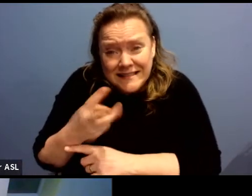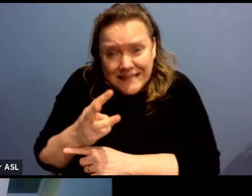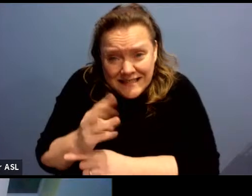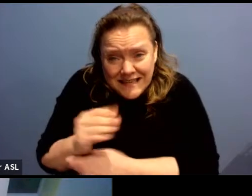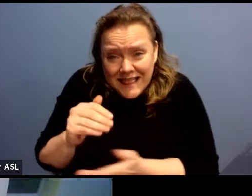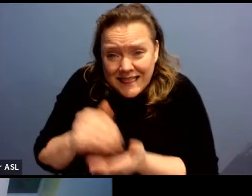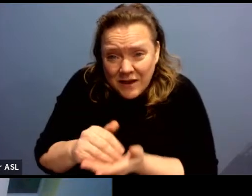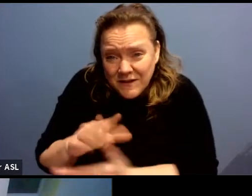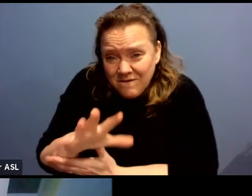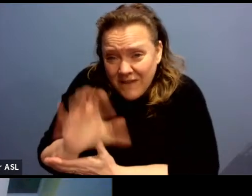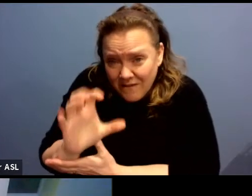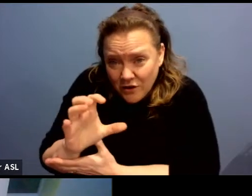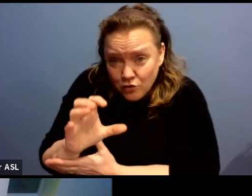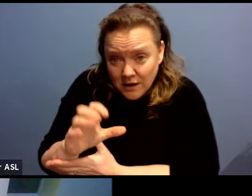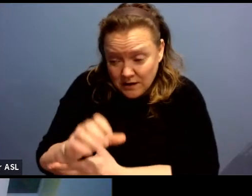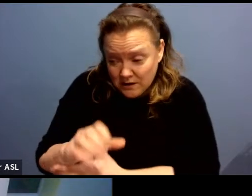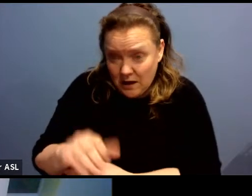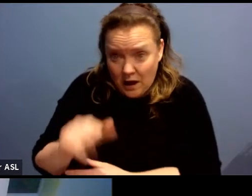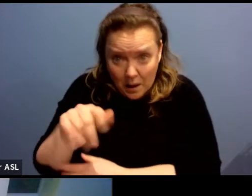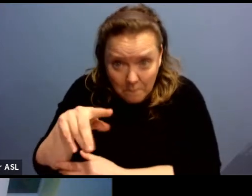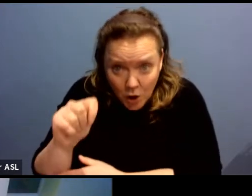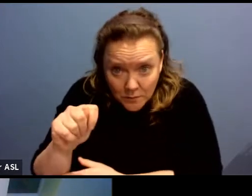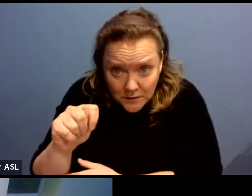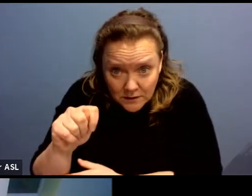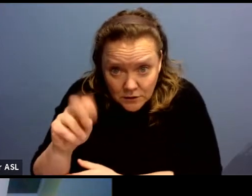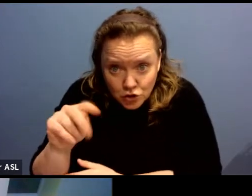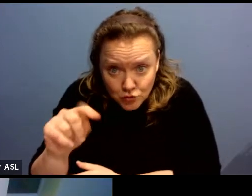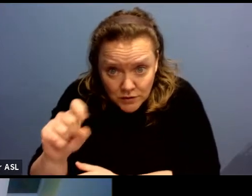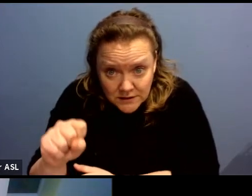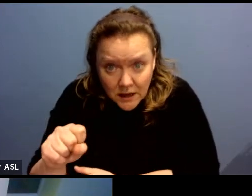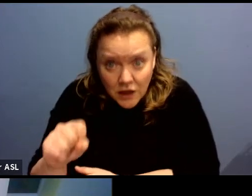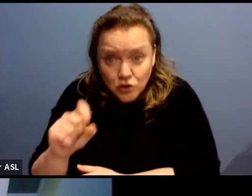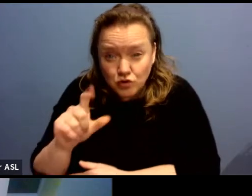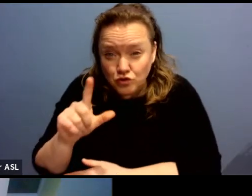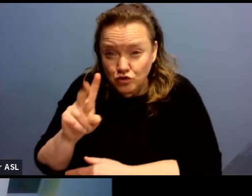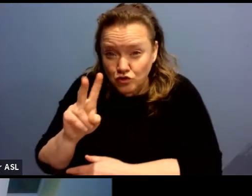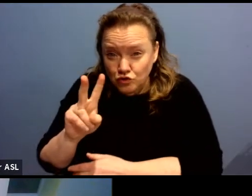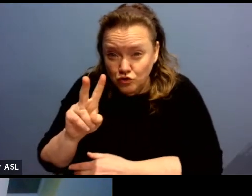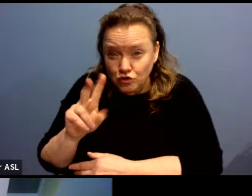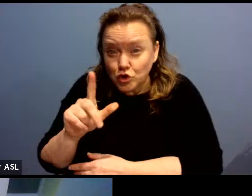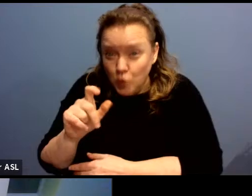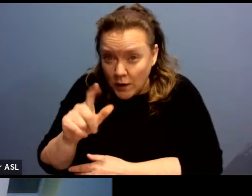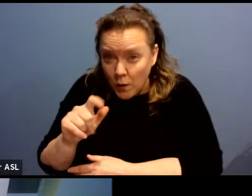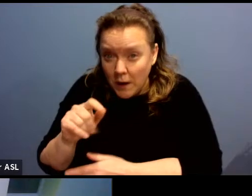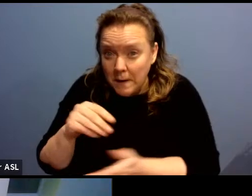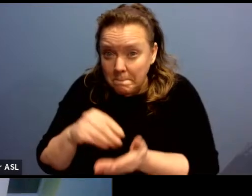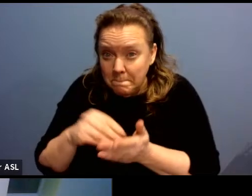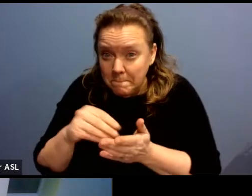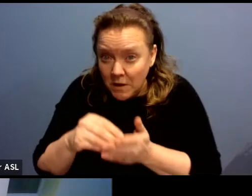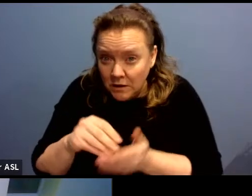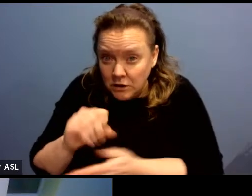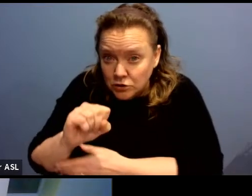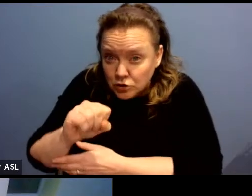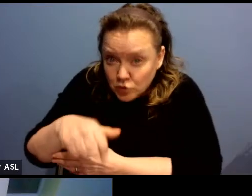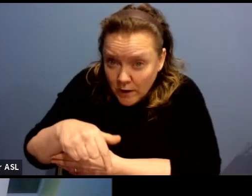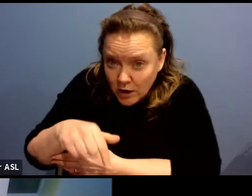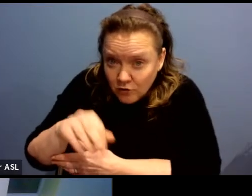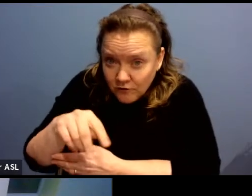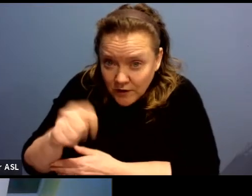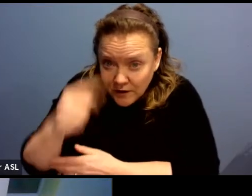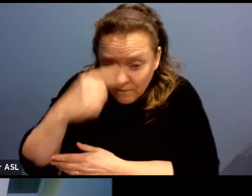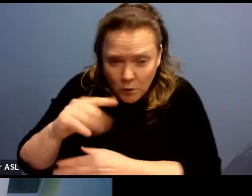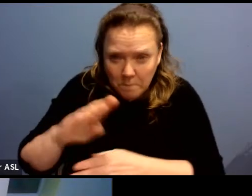16,500 residential units and over 21 million square feet of commercial mixed-use